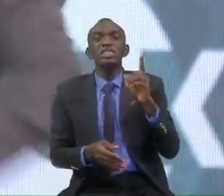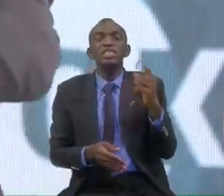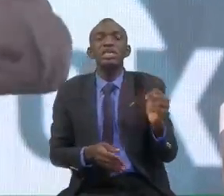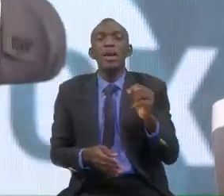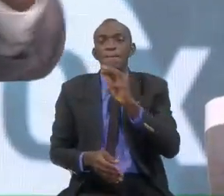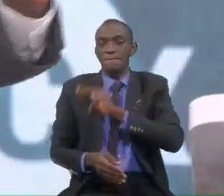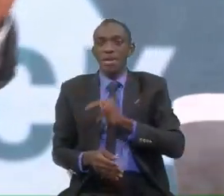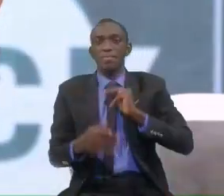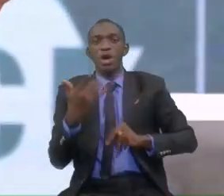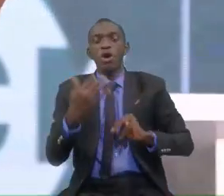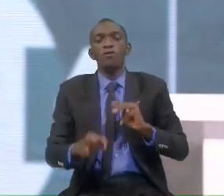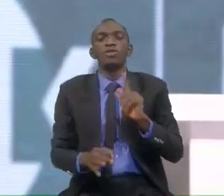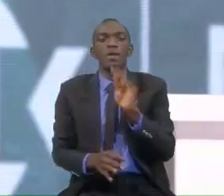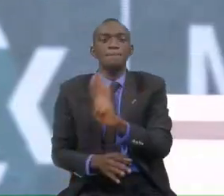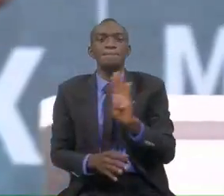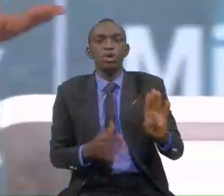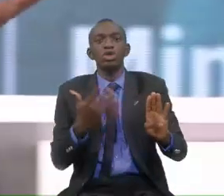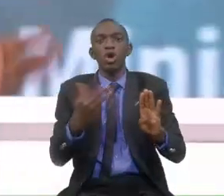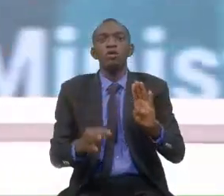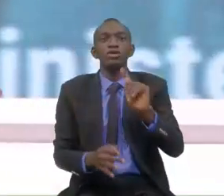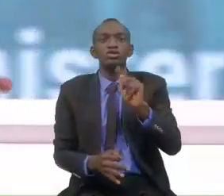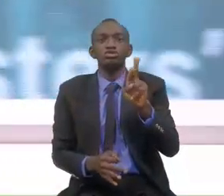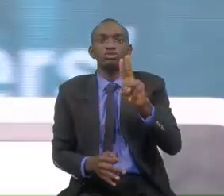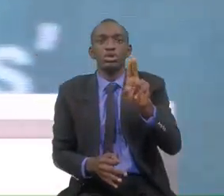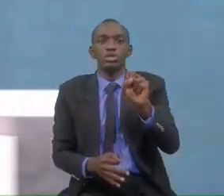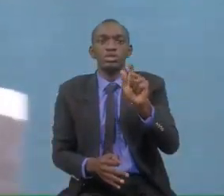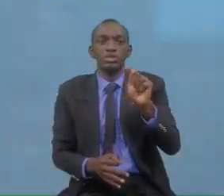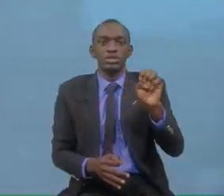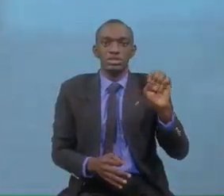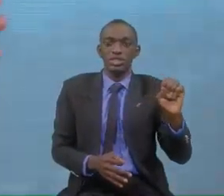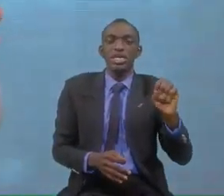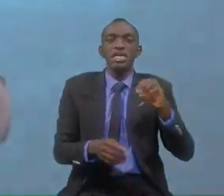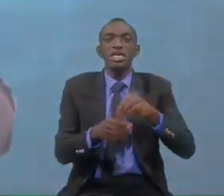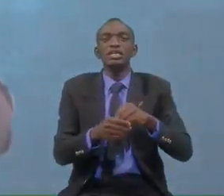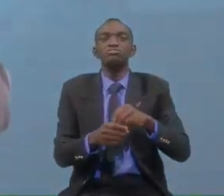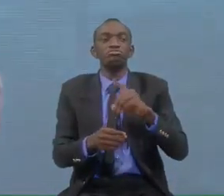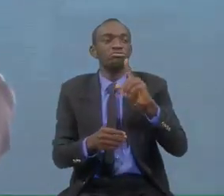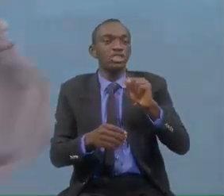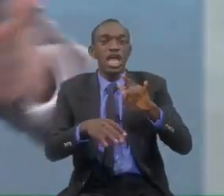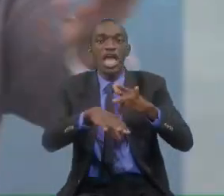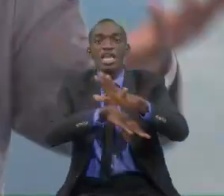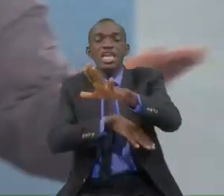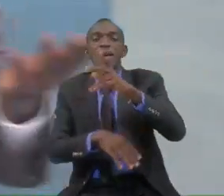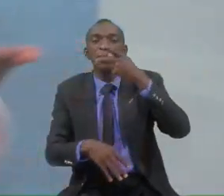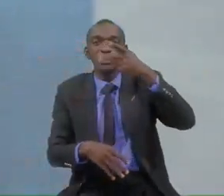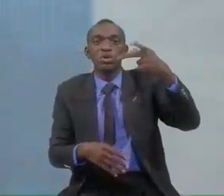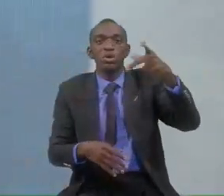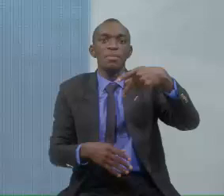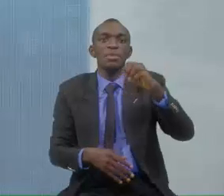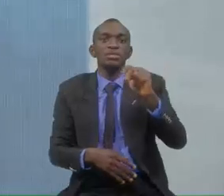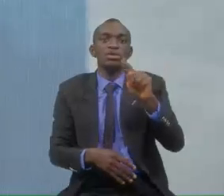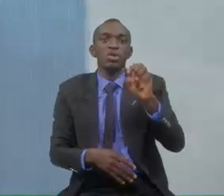Church, he took all those pictures and then he went to the board of trustees and said, I met a man, and